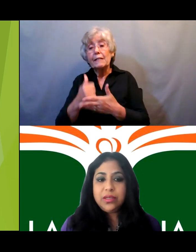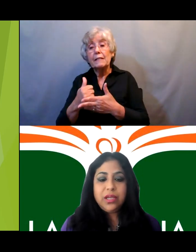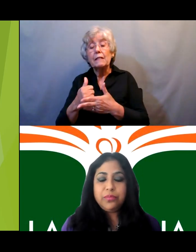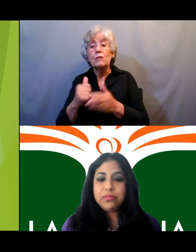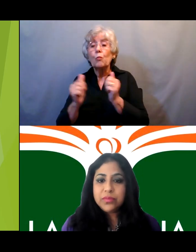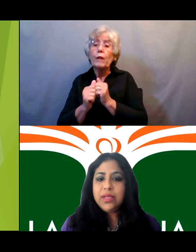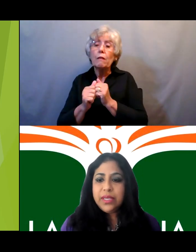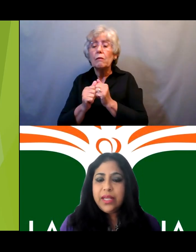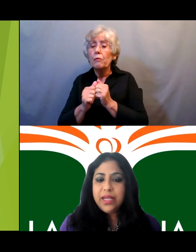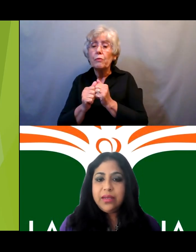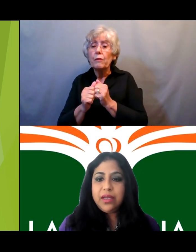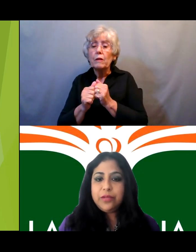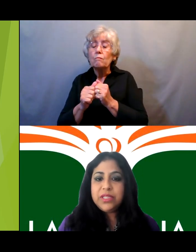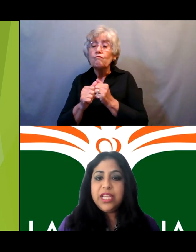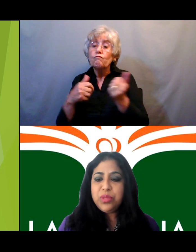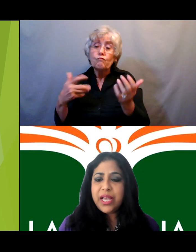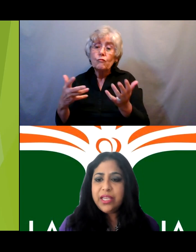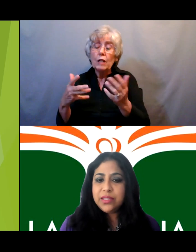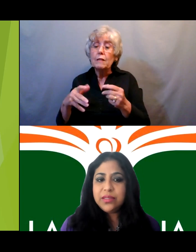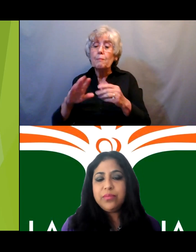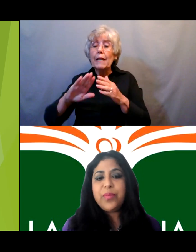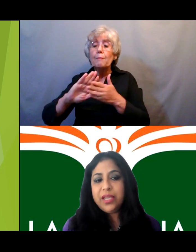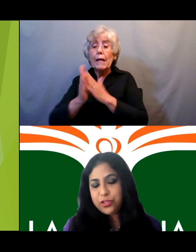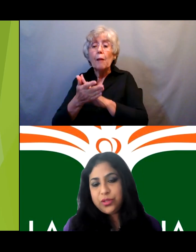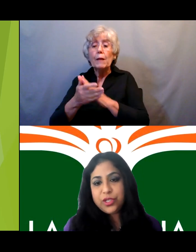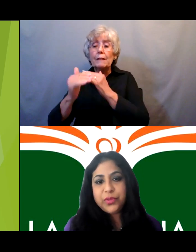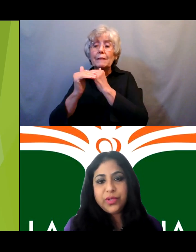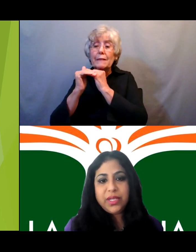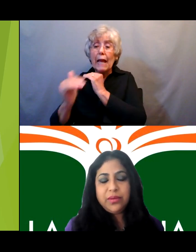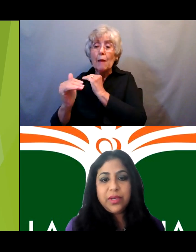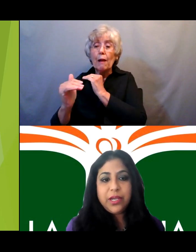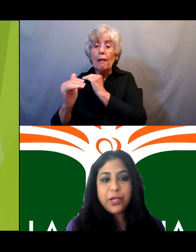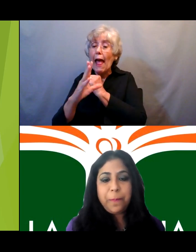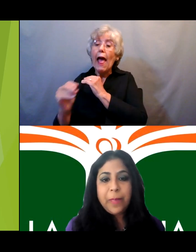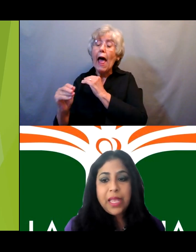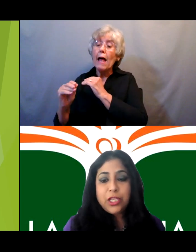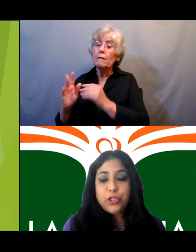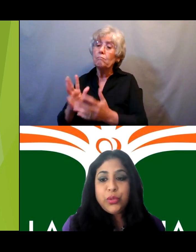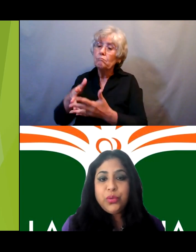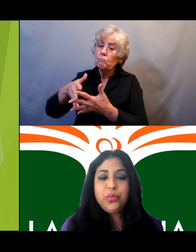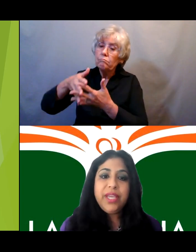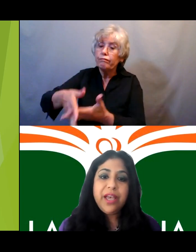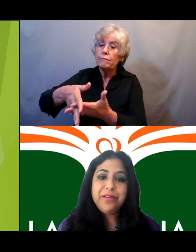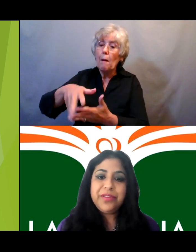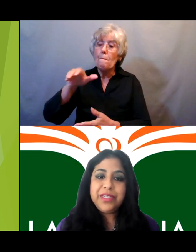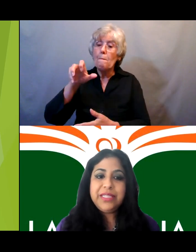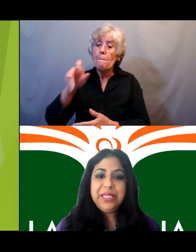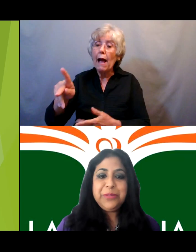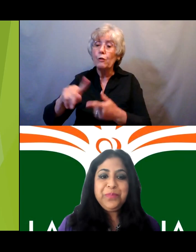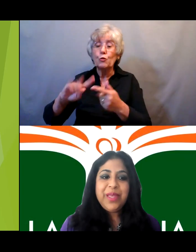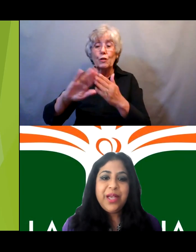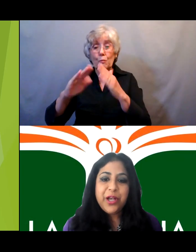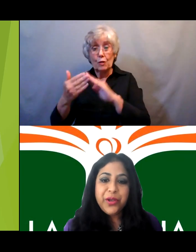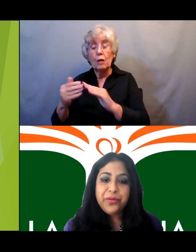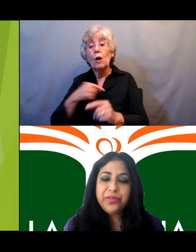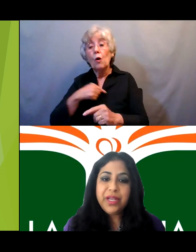just getting stabilized back into the community. So we have a